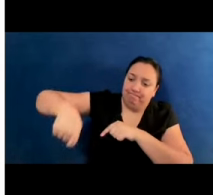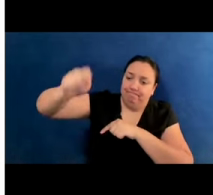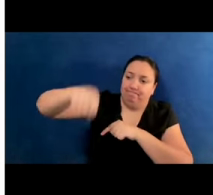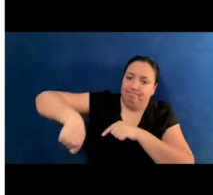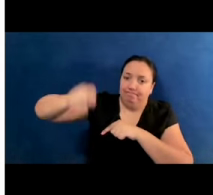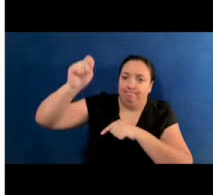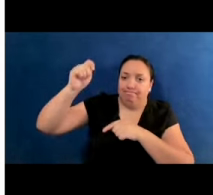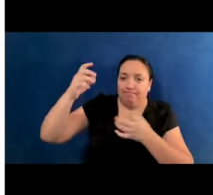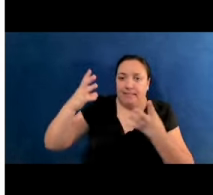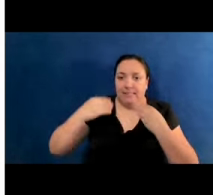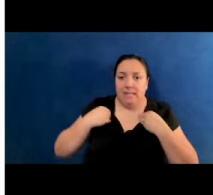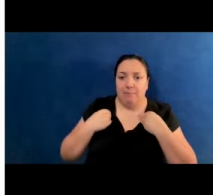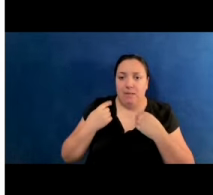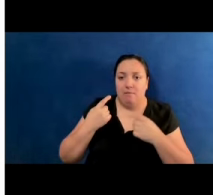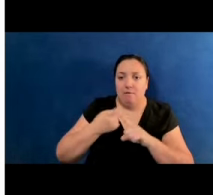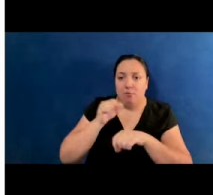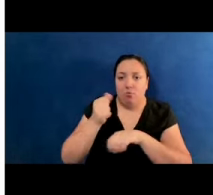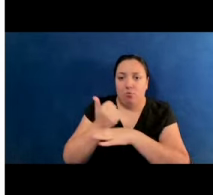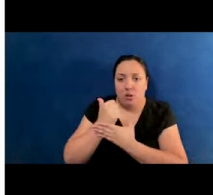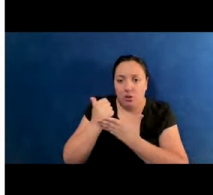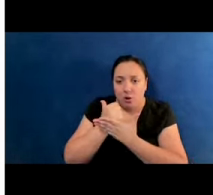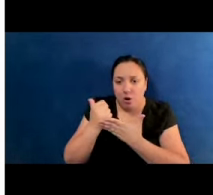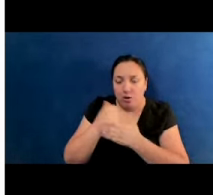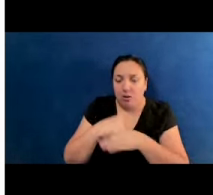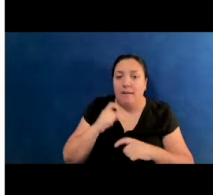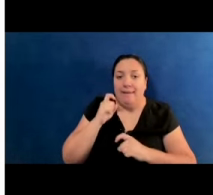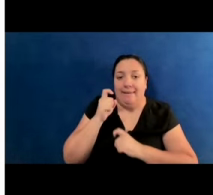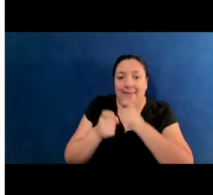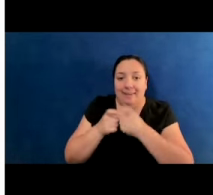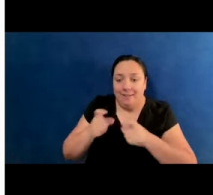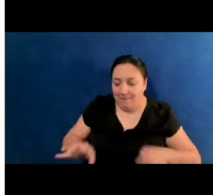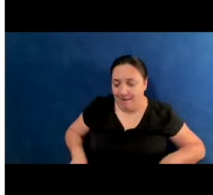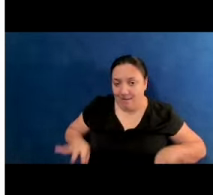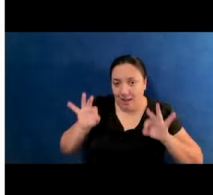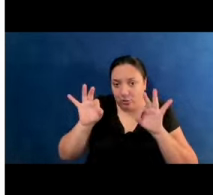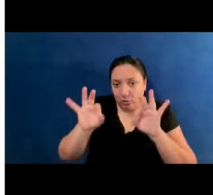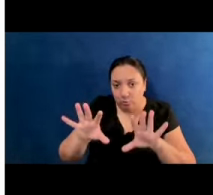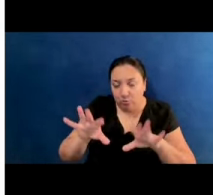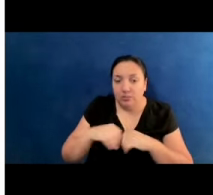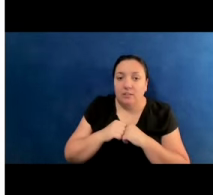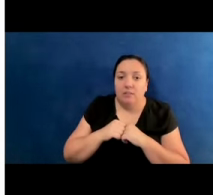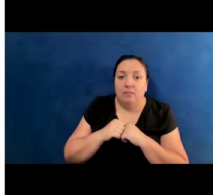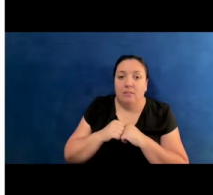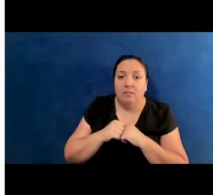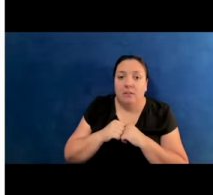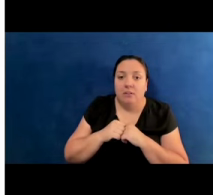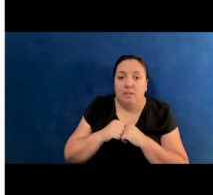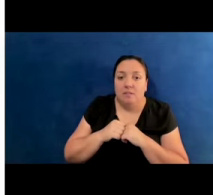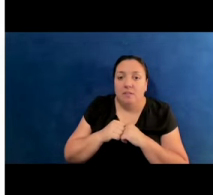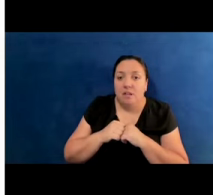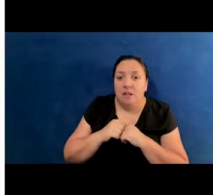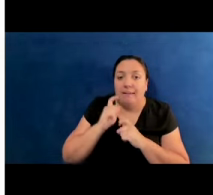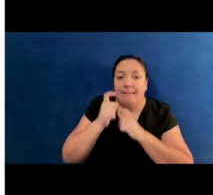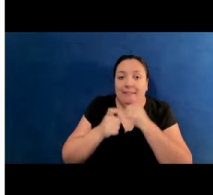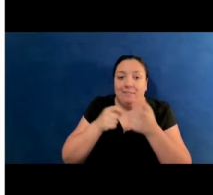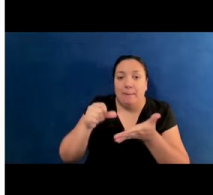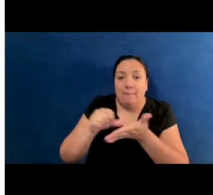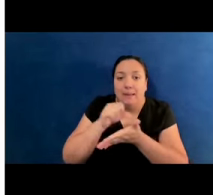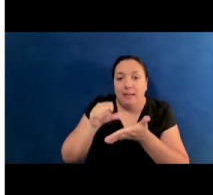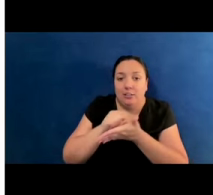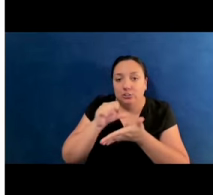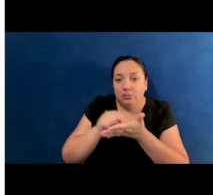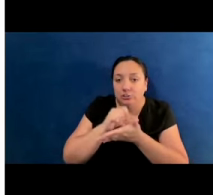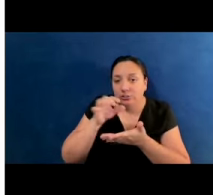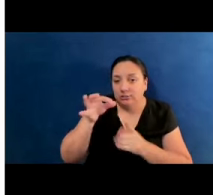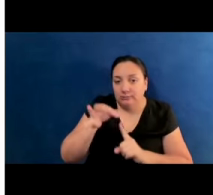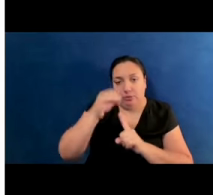by the credit cards. You can have gift contributions or set up your gifting page, create your own gifting page that's all specialized